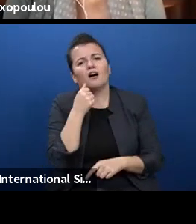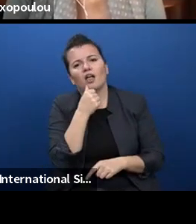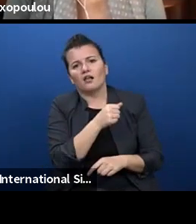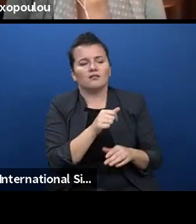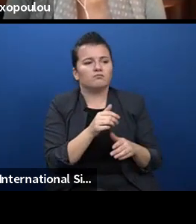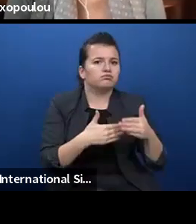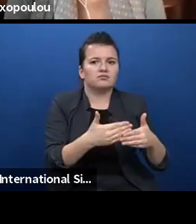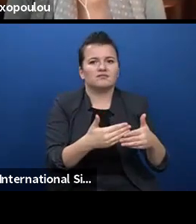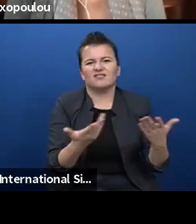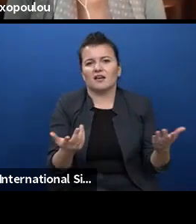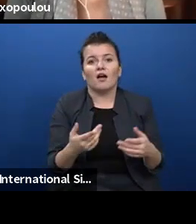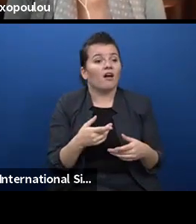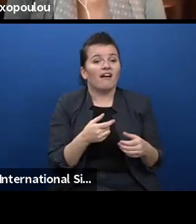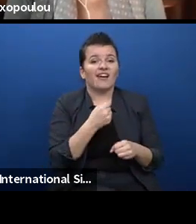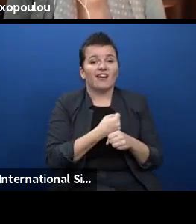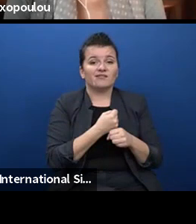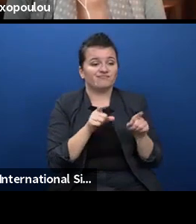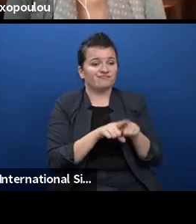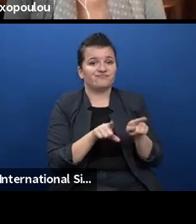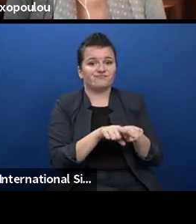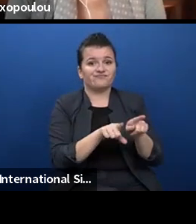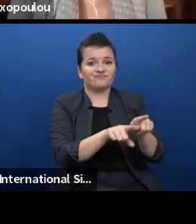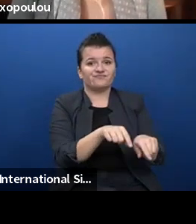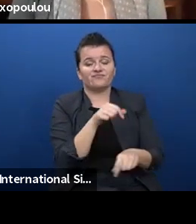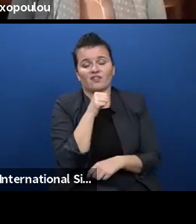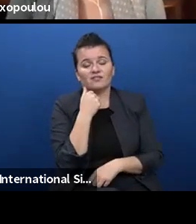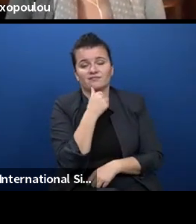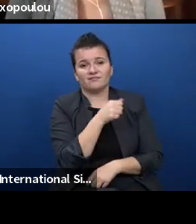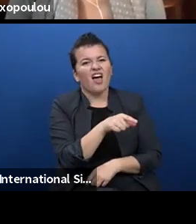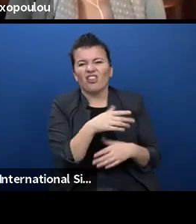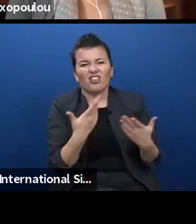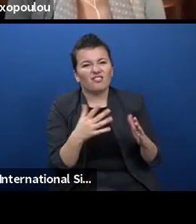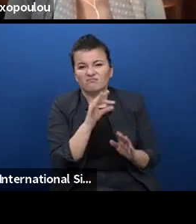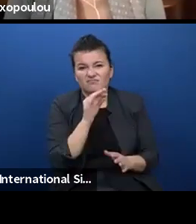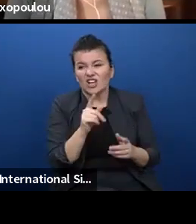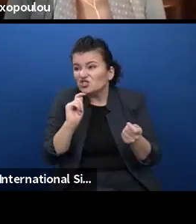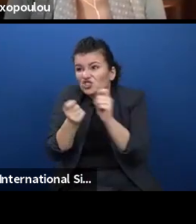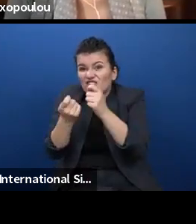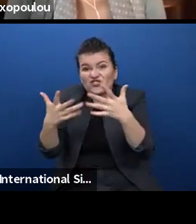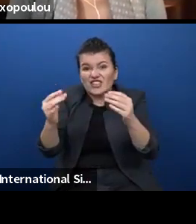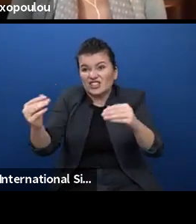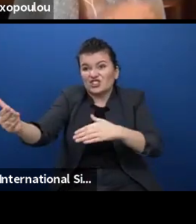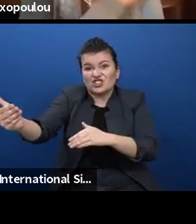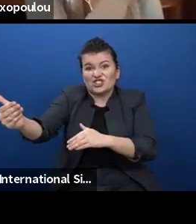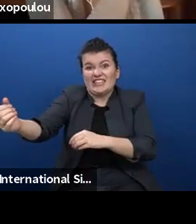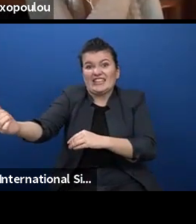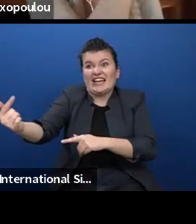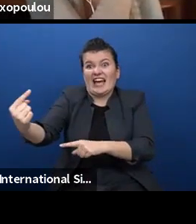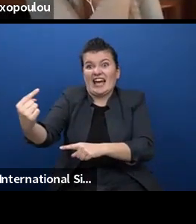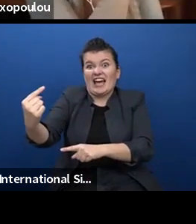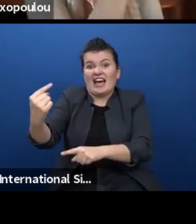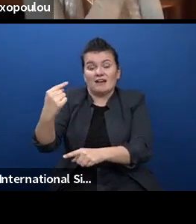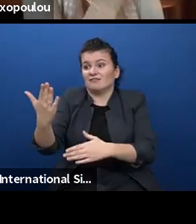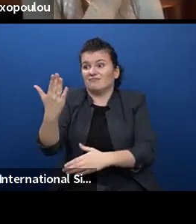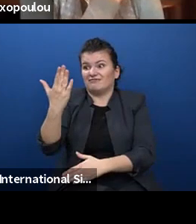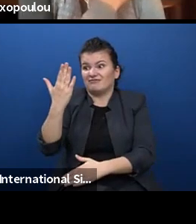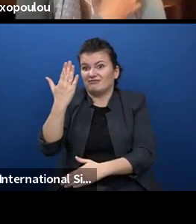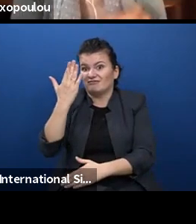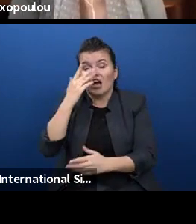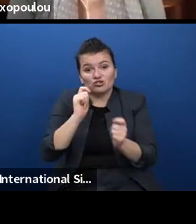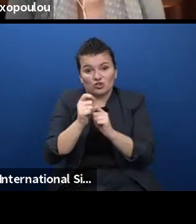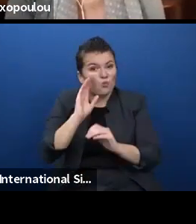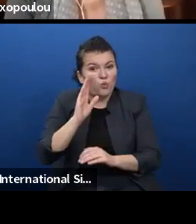as usual is no longer an option. Change is coming whether we like it or not. And that's because of the carbon reduction requirements,